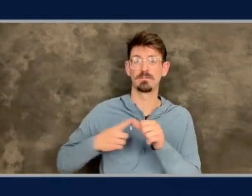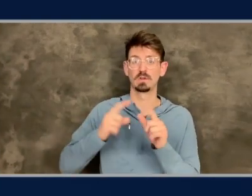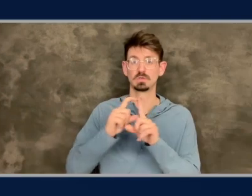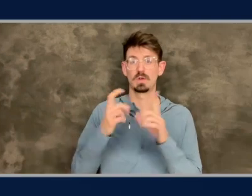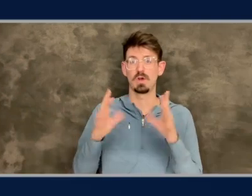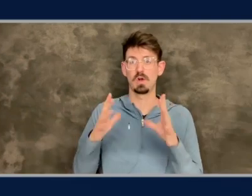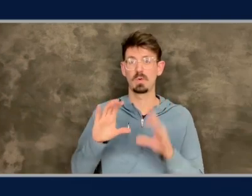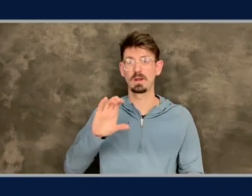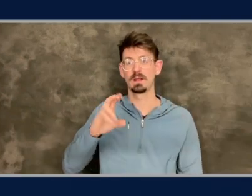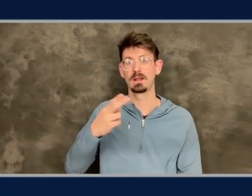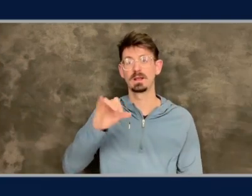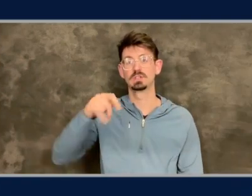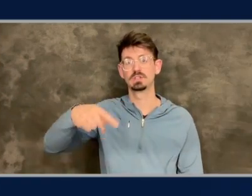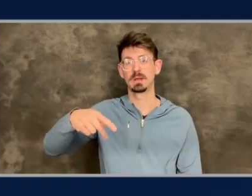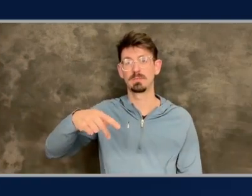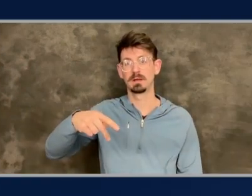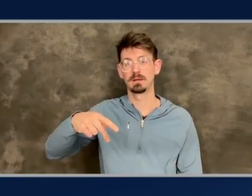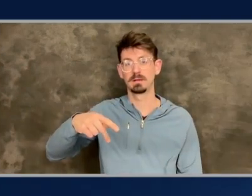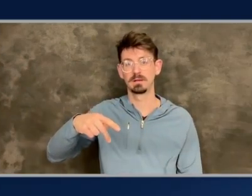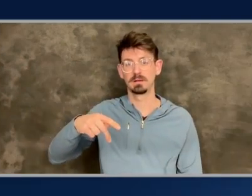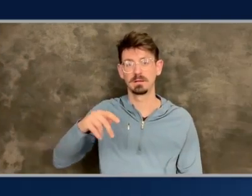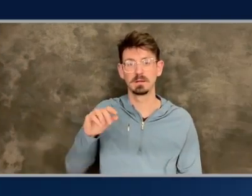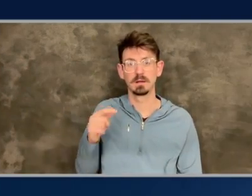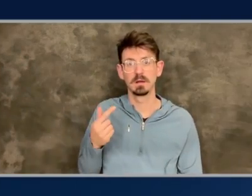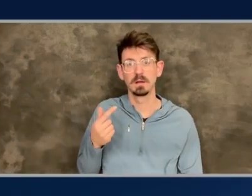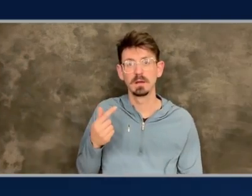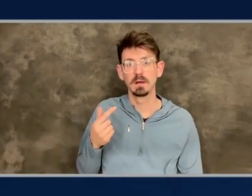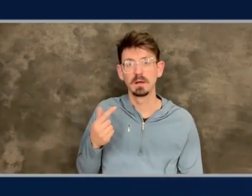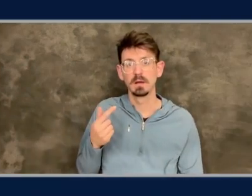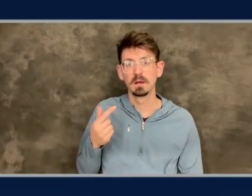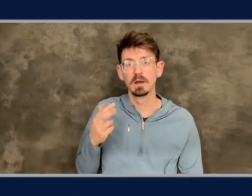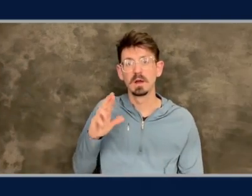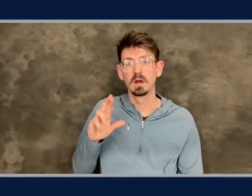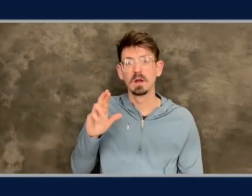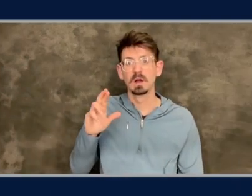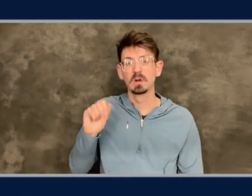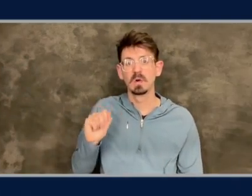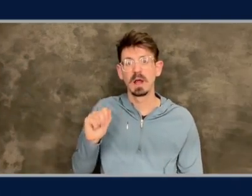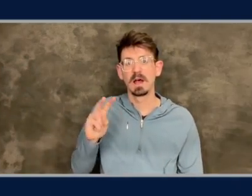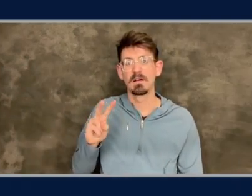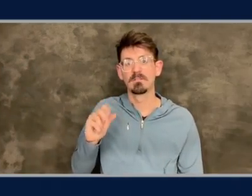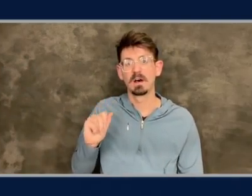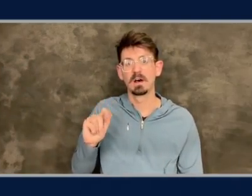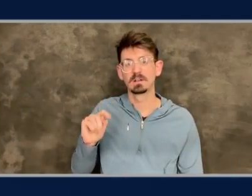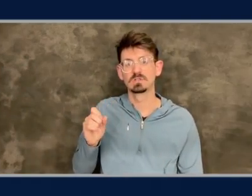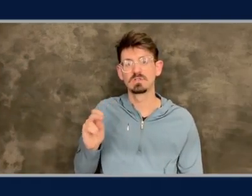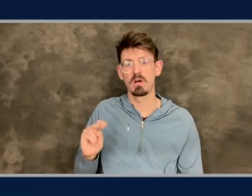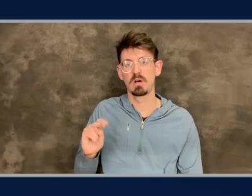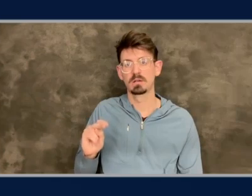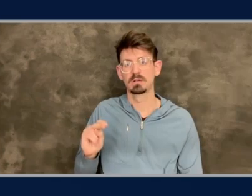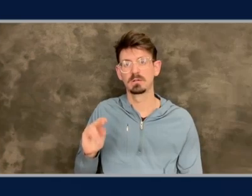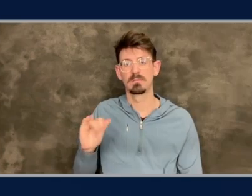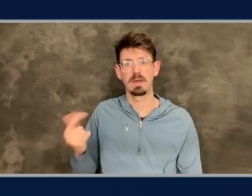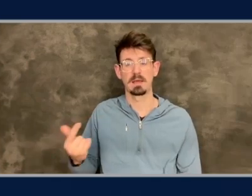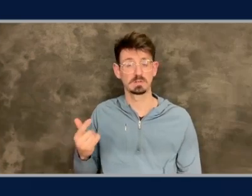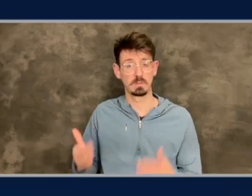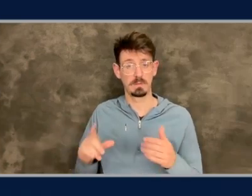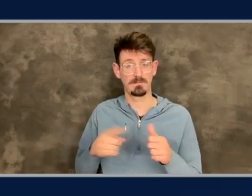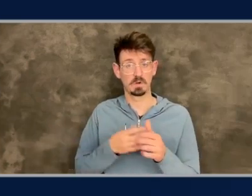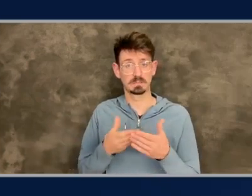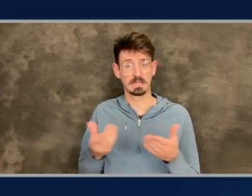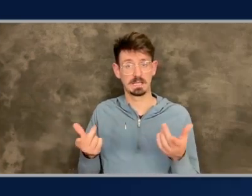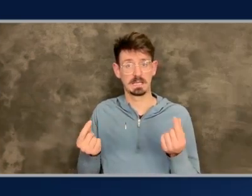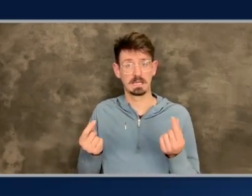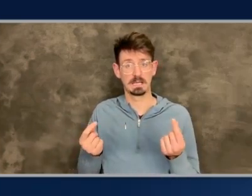Chip? Graviton. Graviton. Bag. We have a Graviton chip bag. So maybe the first thing we should do is talk a little bit about